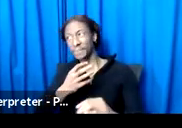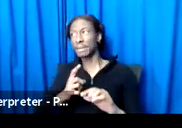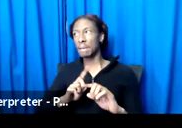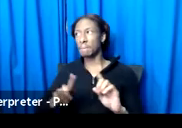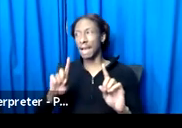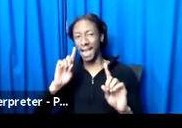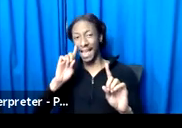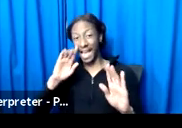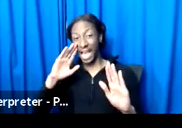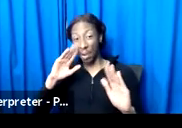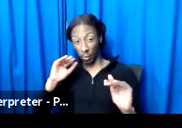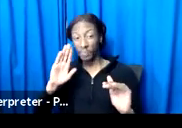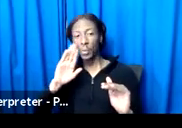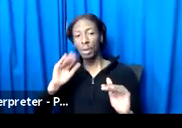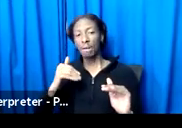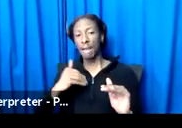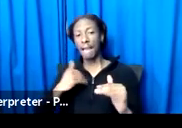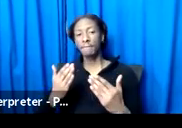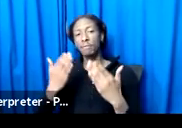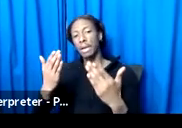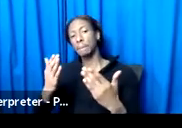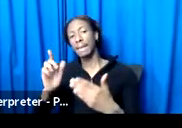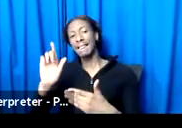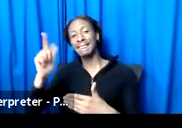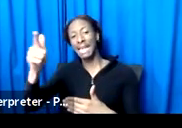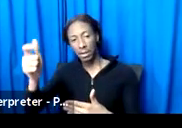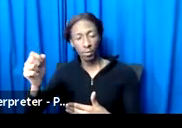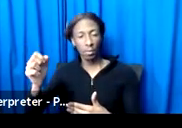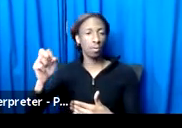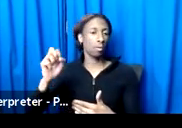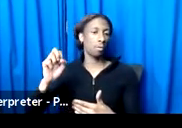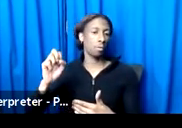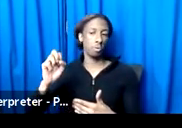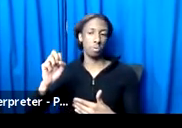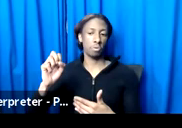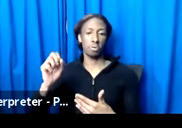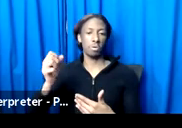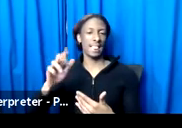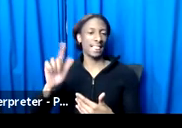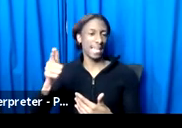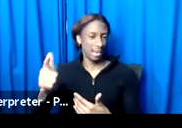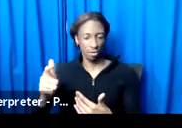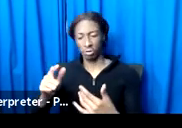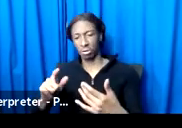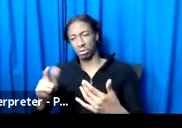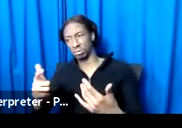have recommendations either later this year or early in 2022.